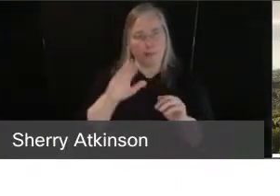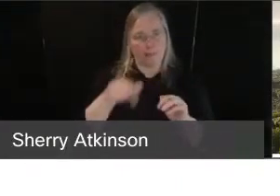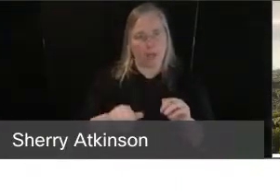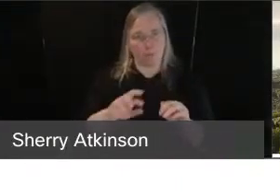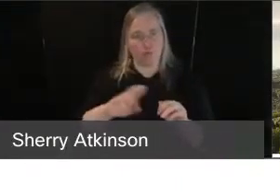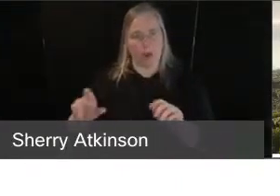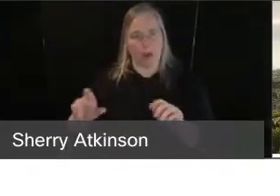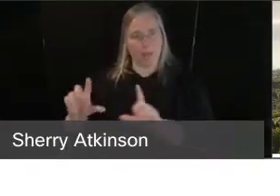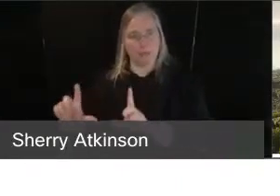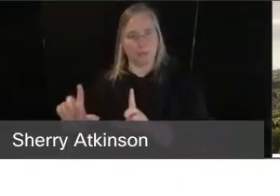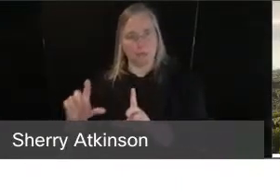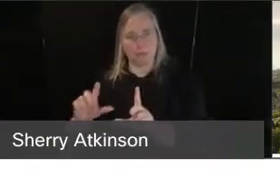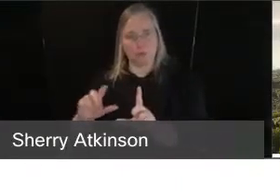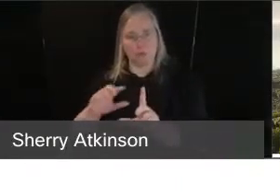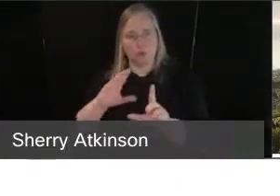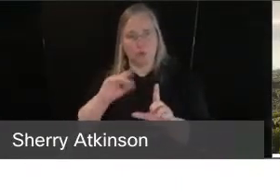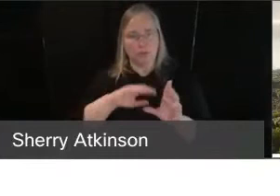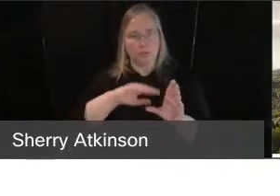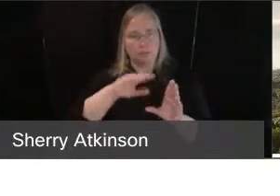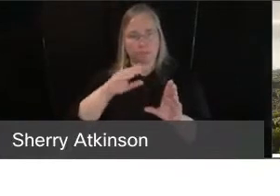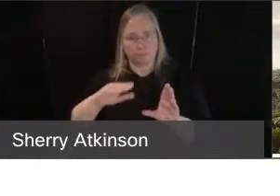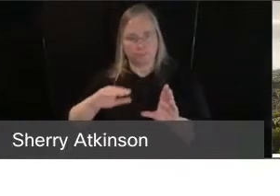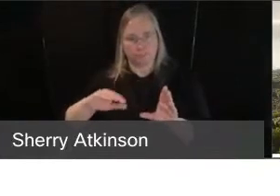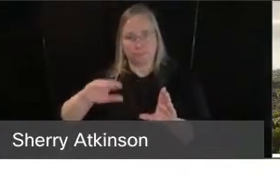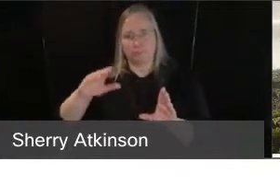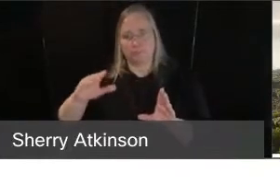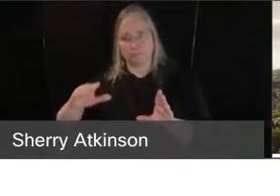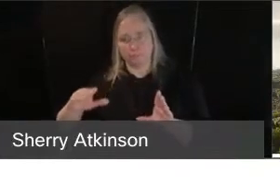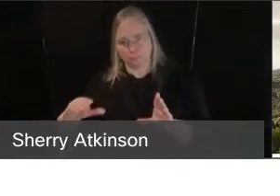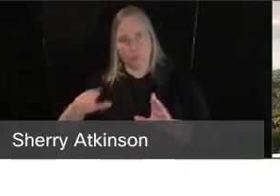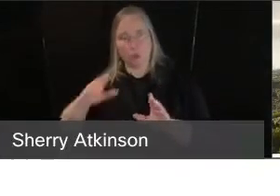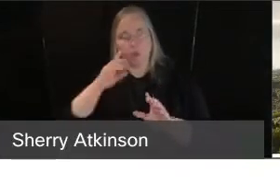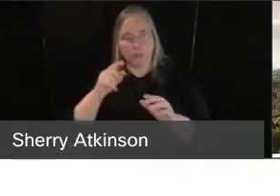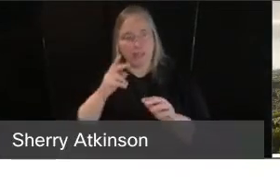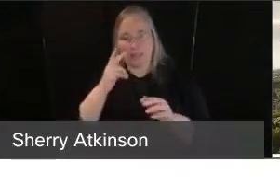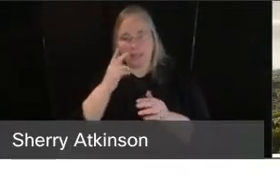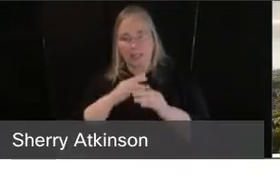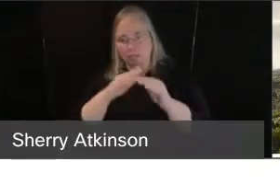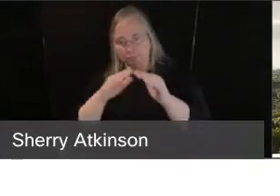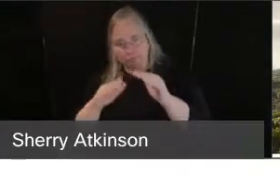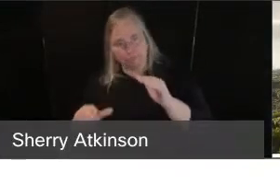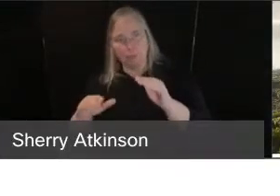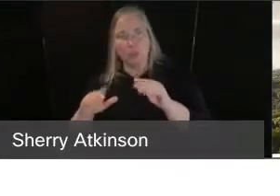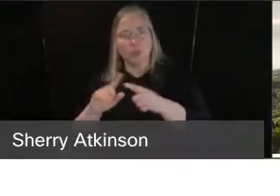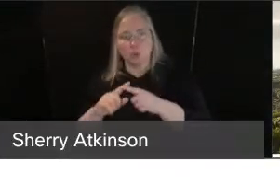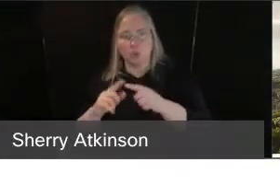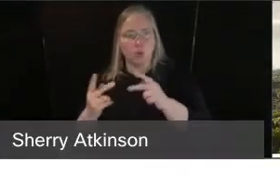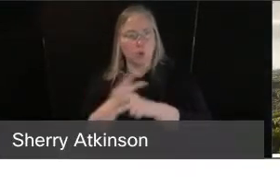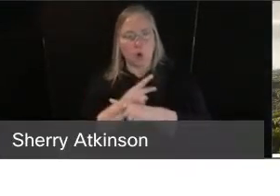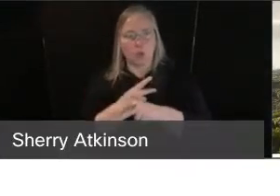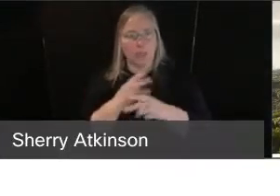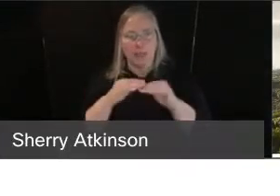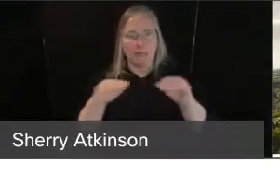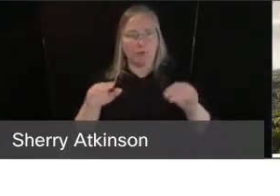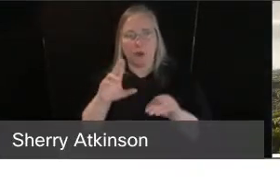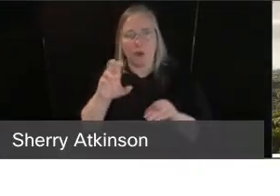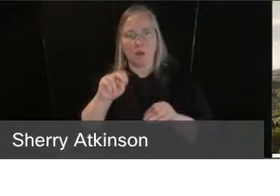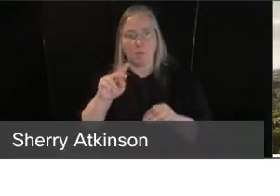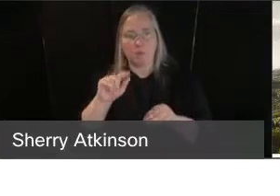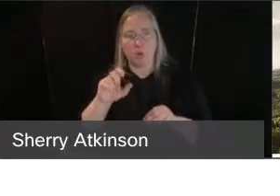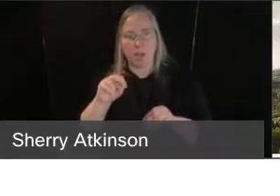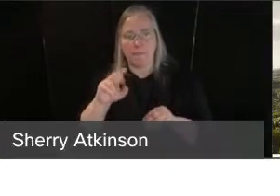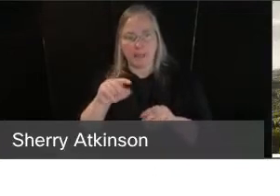see that things went to the worst level of unemployment on really kind of in record. But still, right